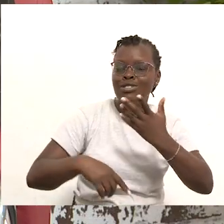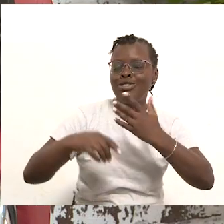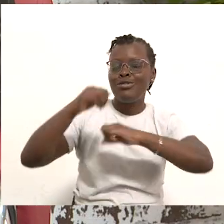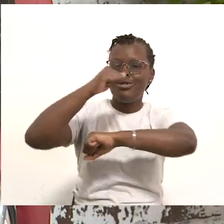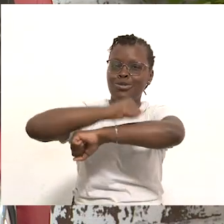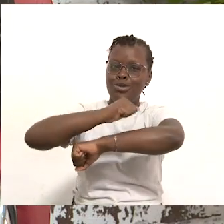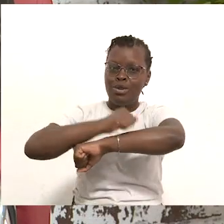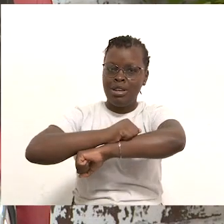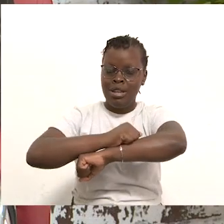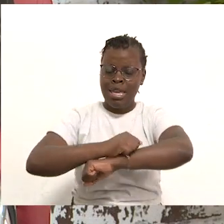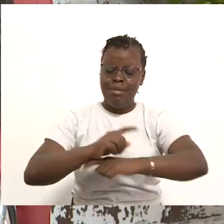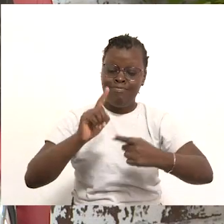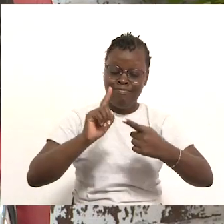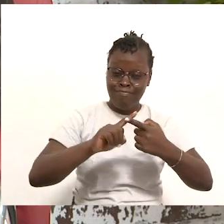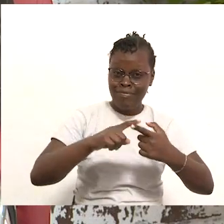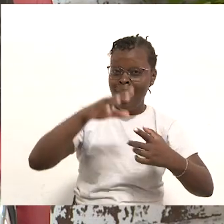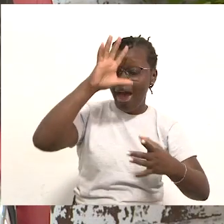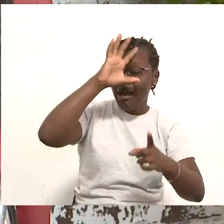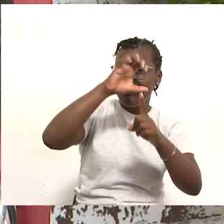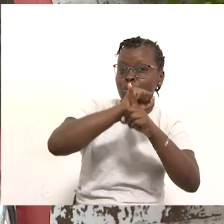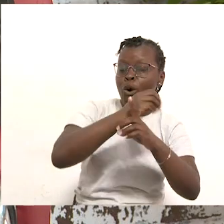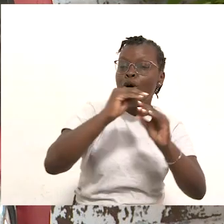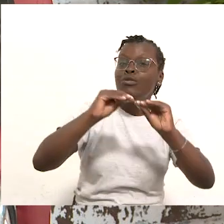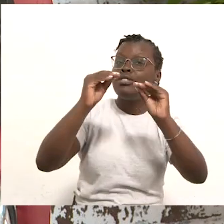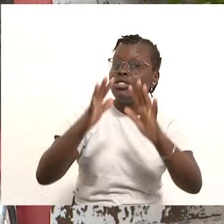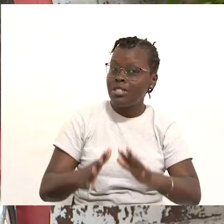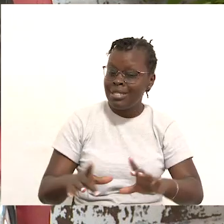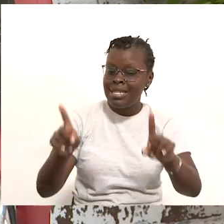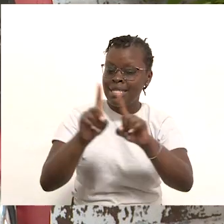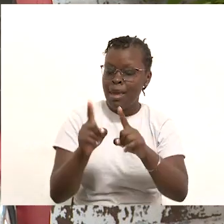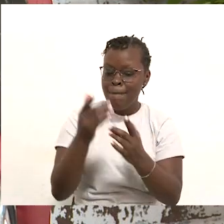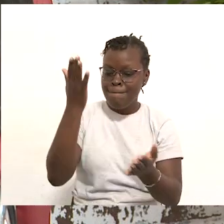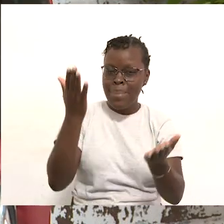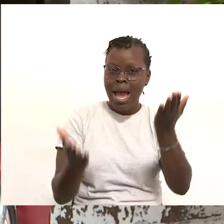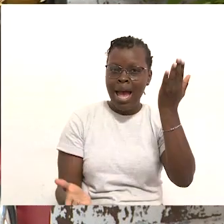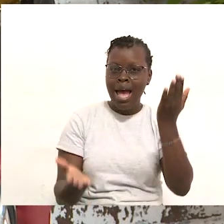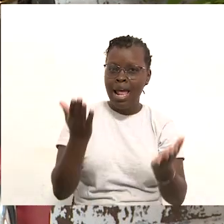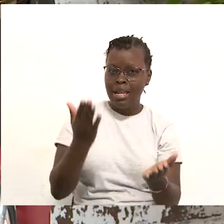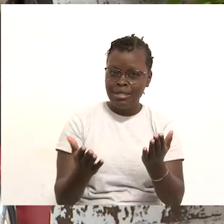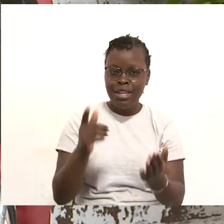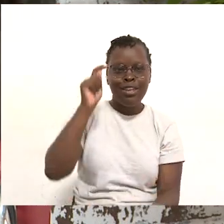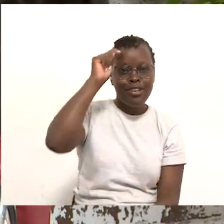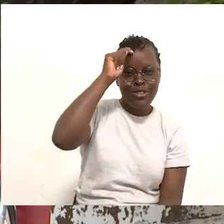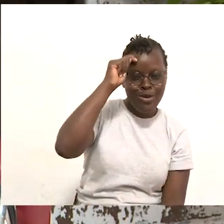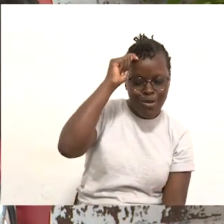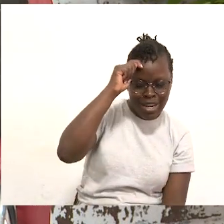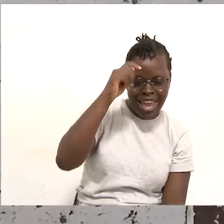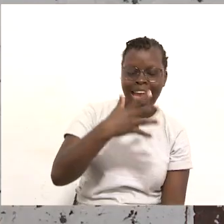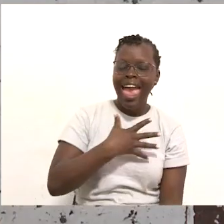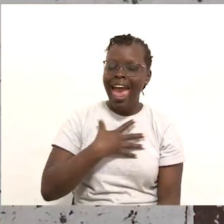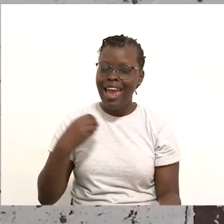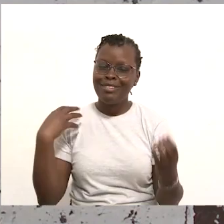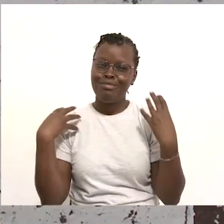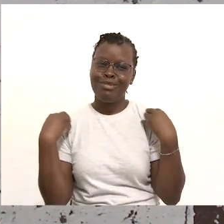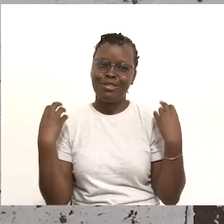the adaptability of teachers, and the ability to balance breadth and depth, or the width and